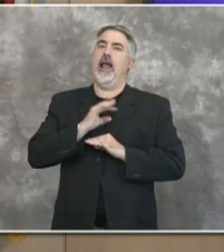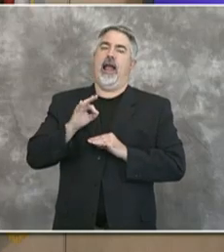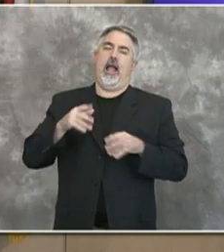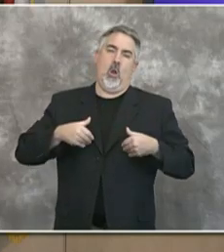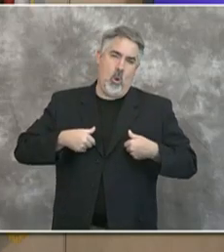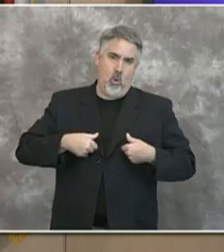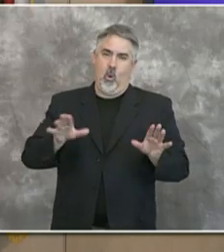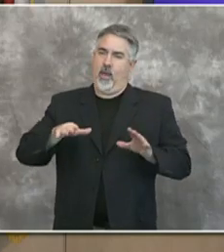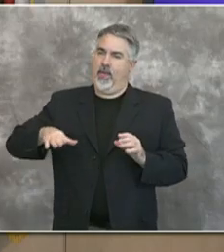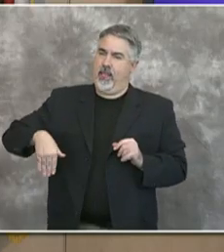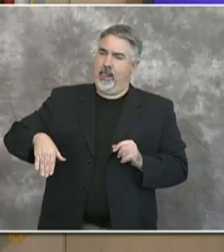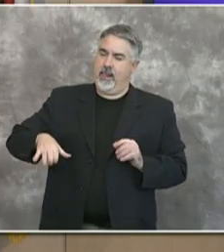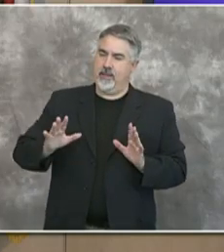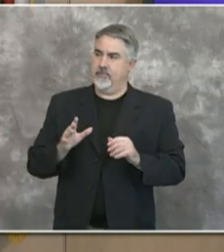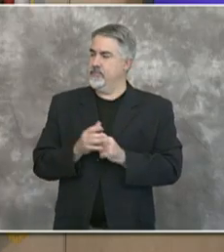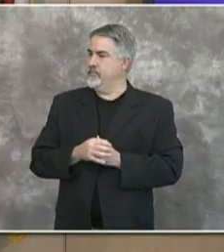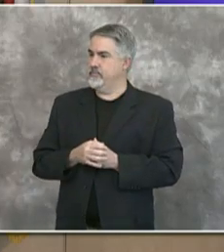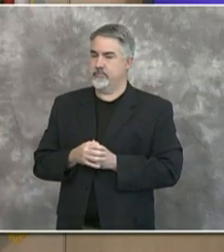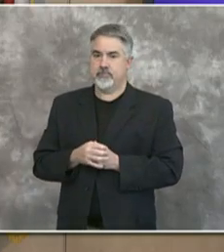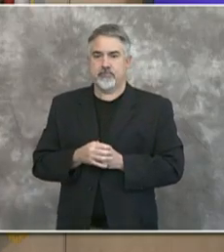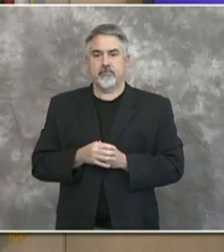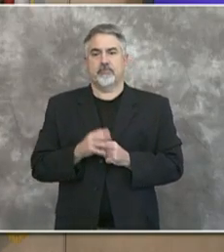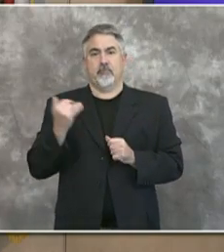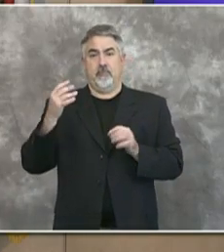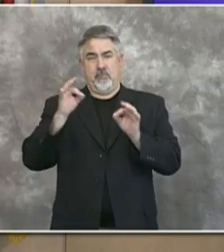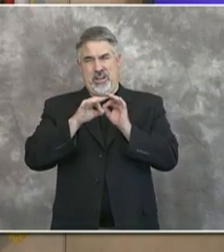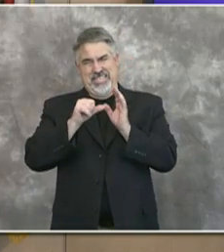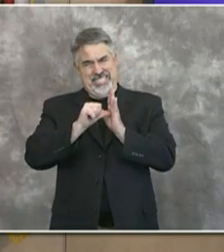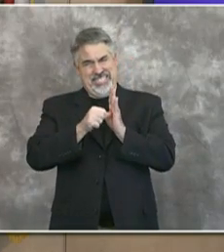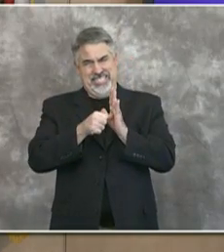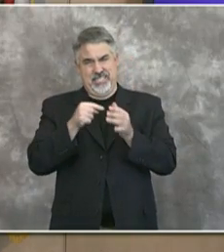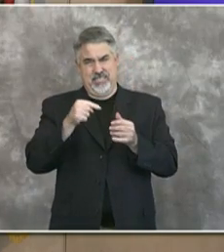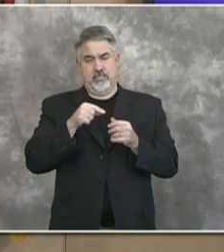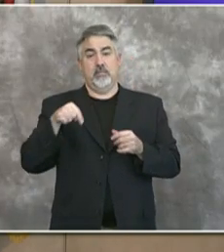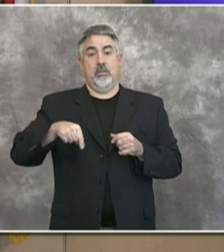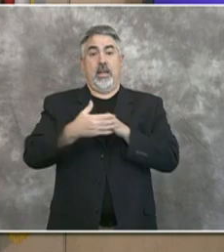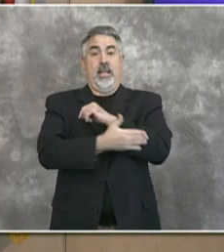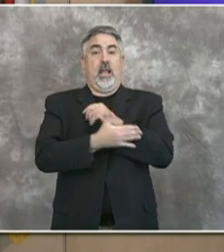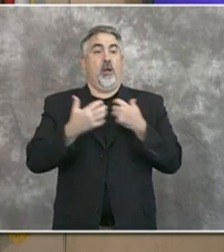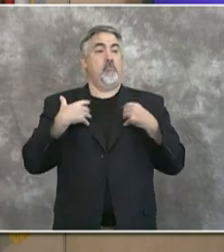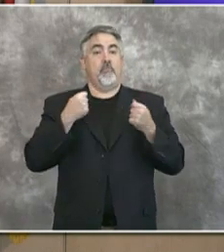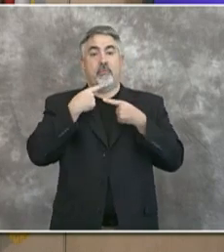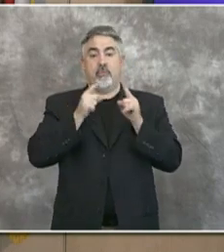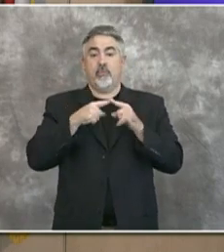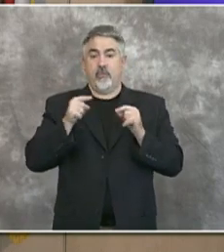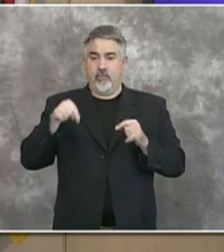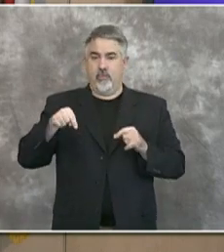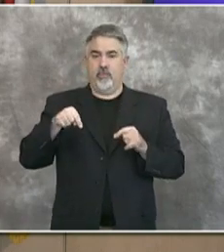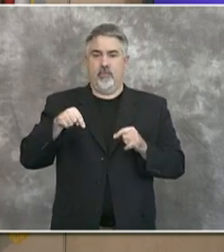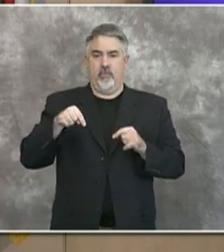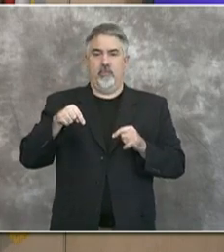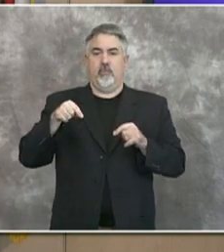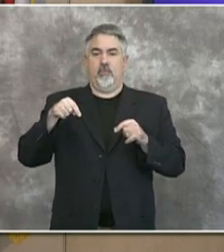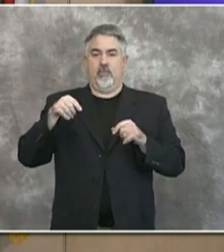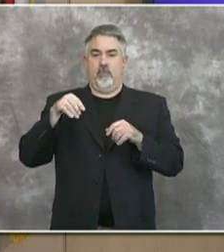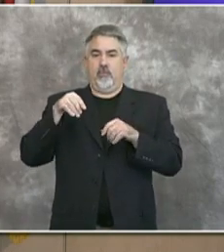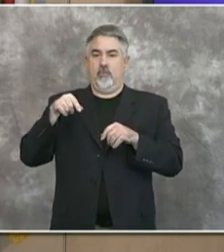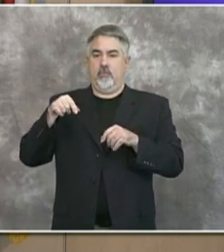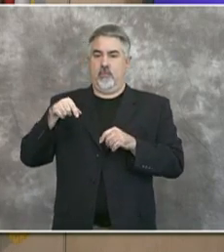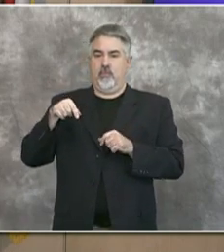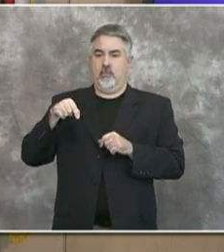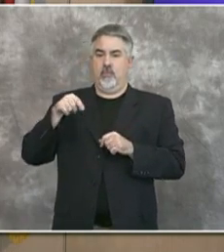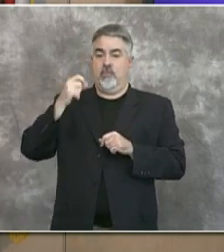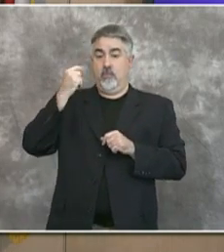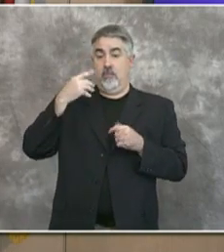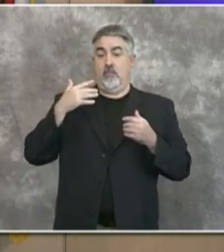that. I also want to point out that the county public health order only closed the entrances into the water. The actual determination of who